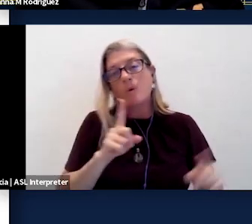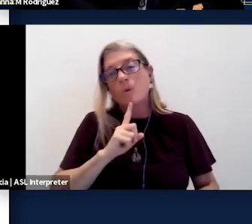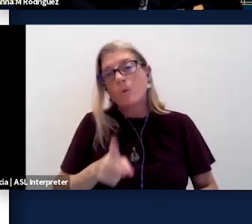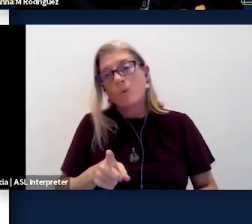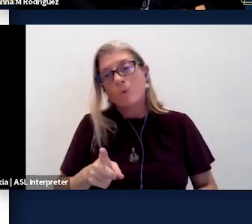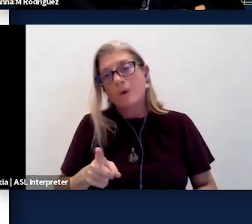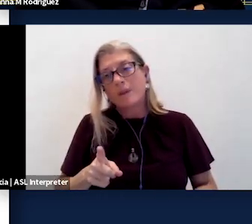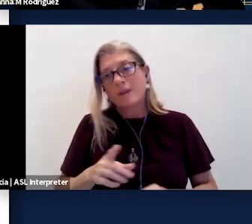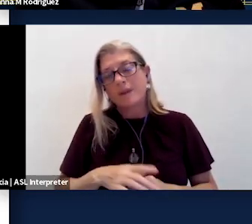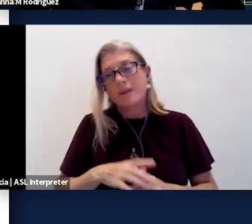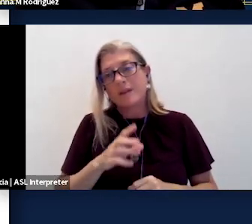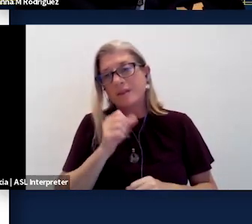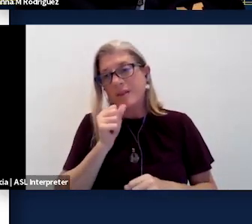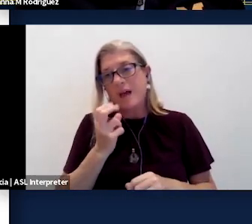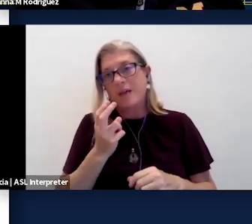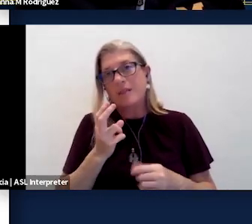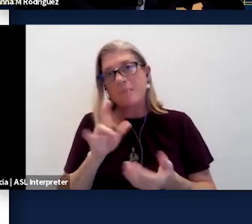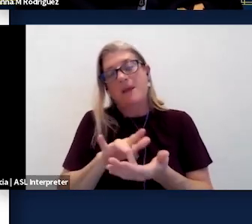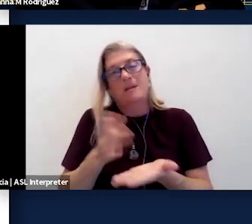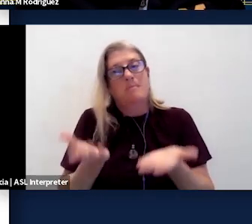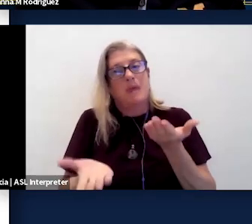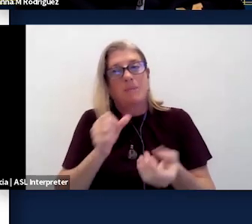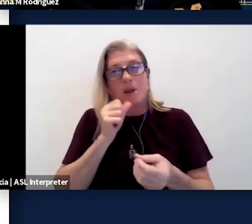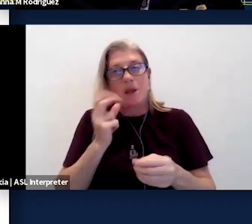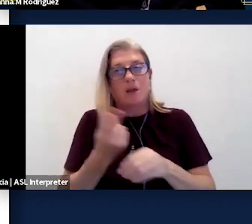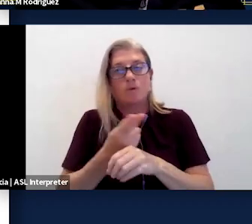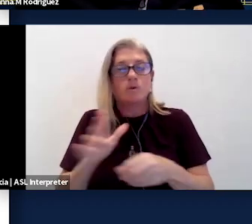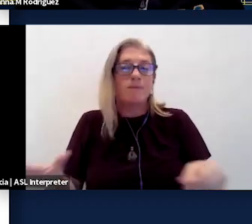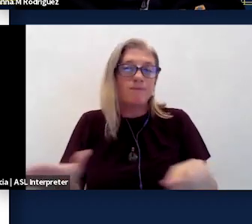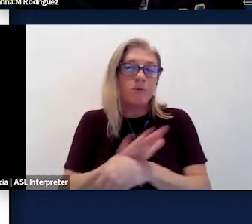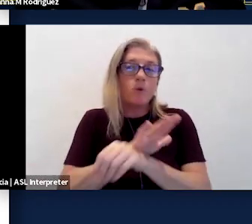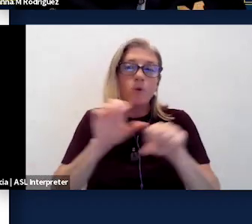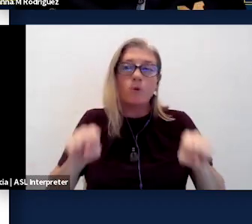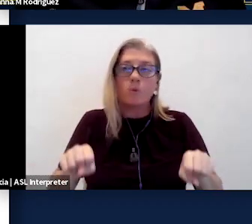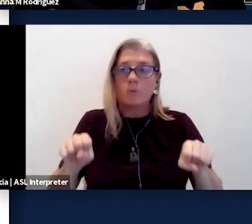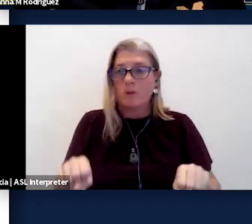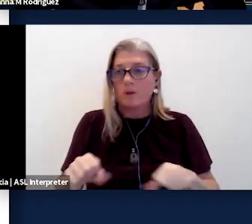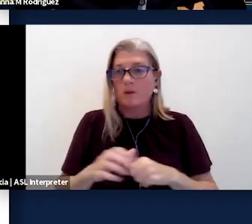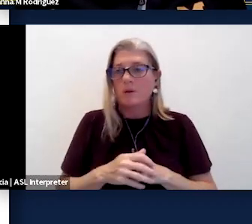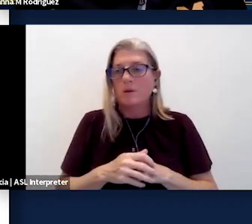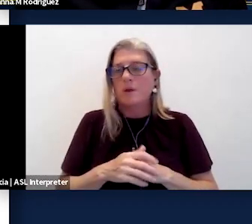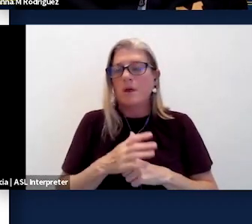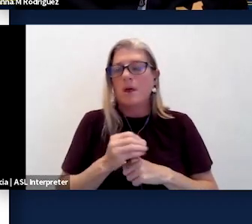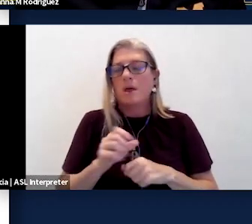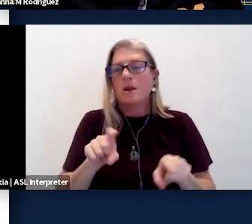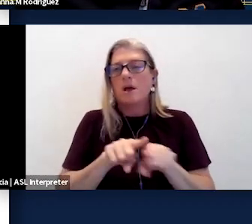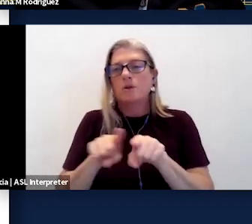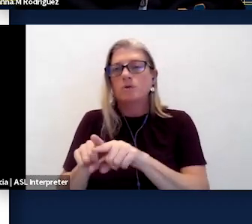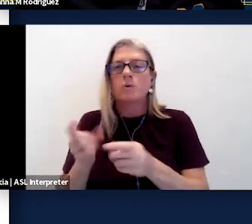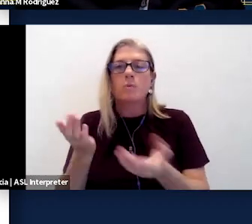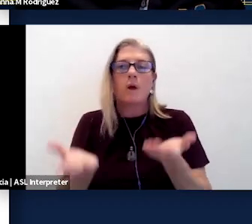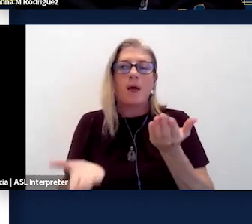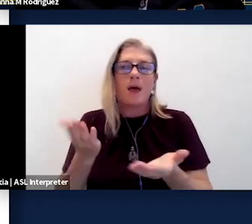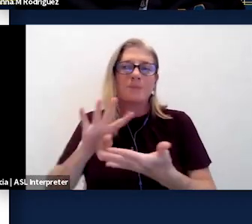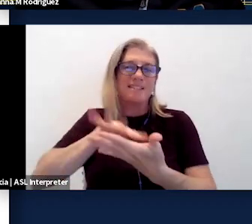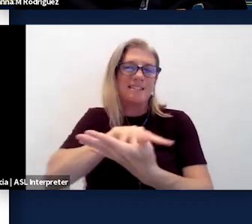hasn't been used to its maximum or maximized levels. And then also perhaps the schedule